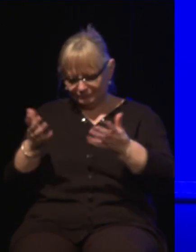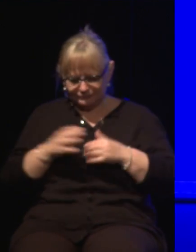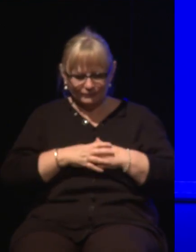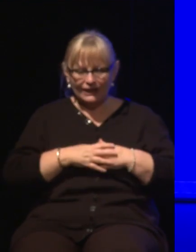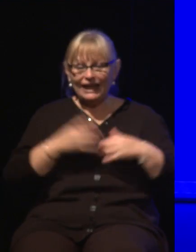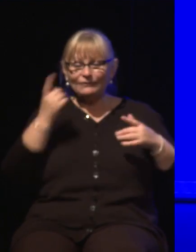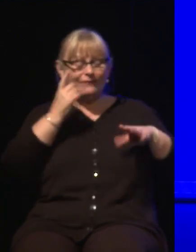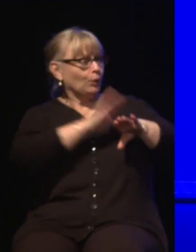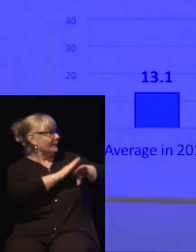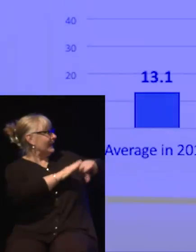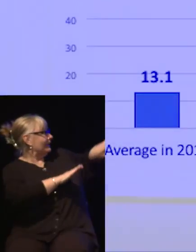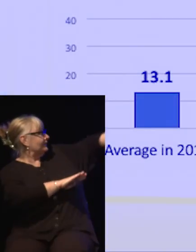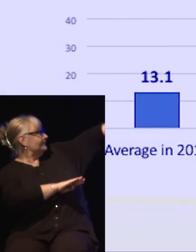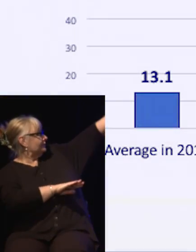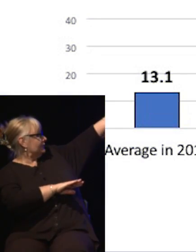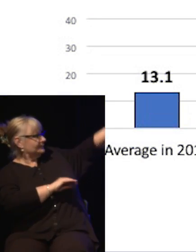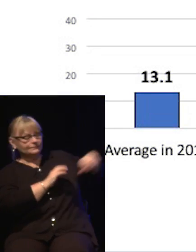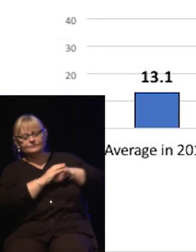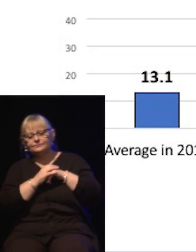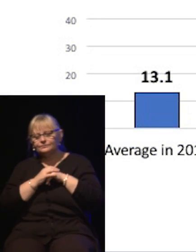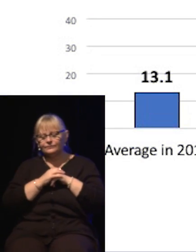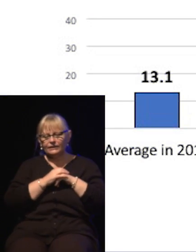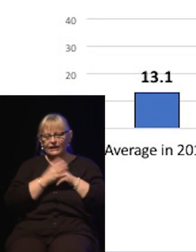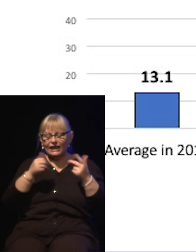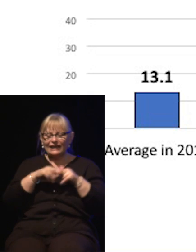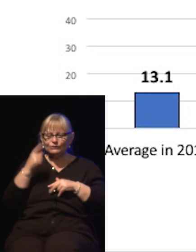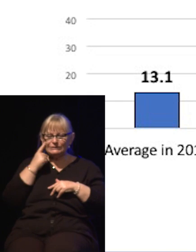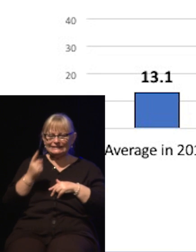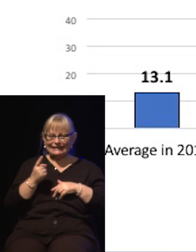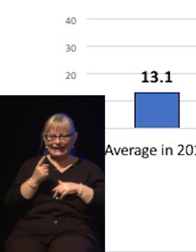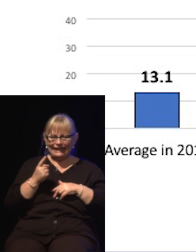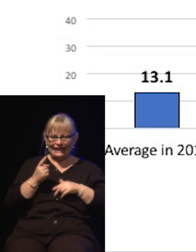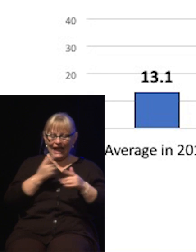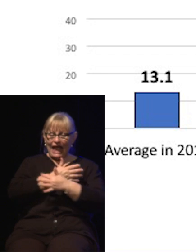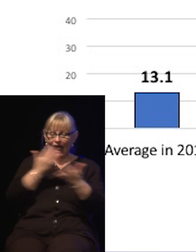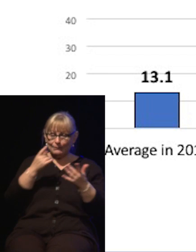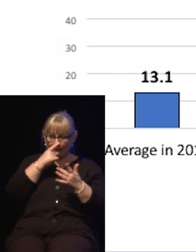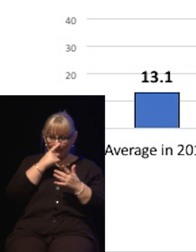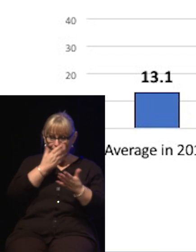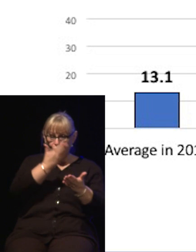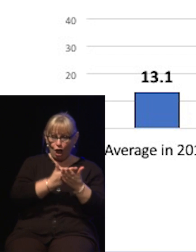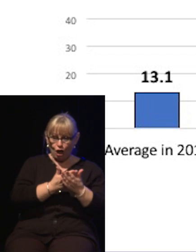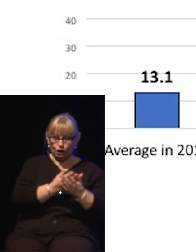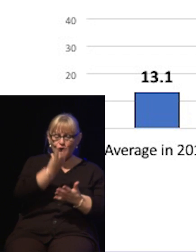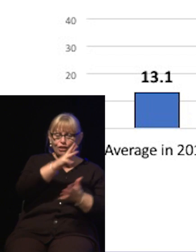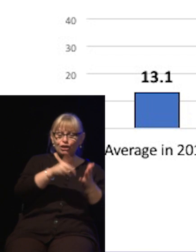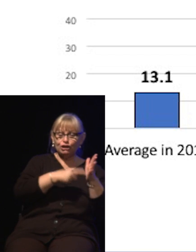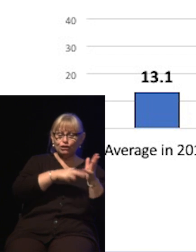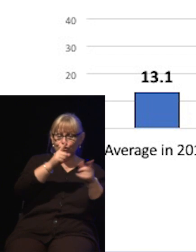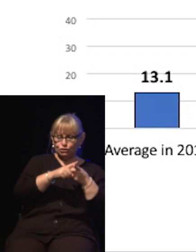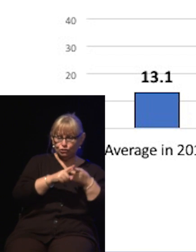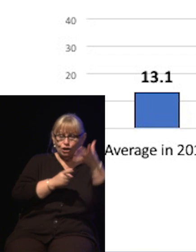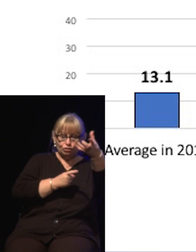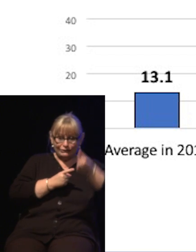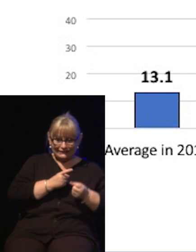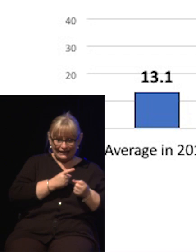at the left-hand side of this chart, if you take the number of people who on the 30th of June are receiving a